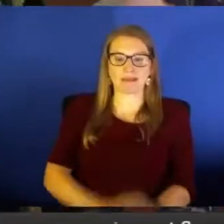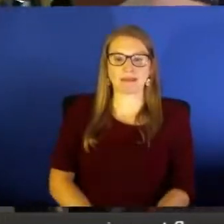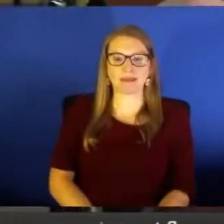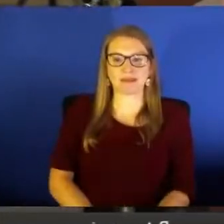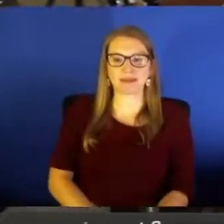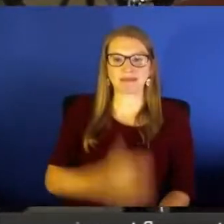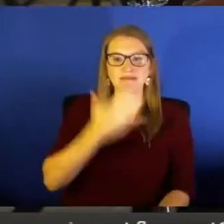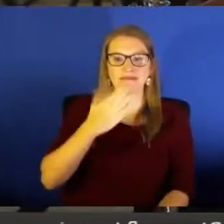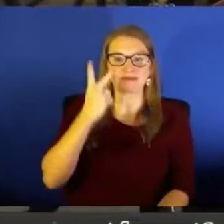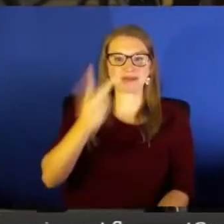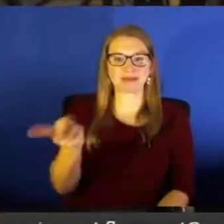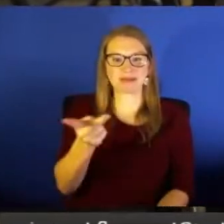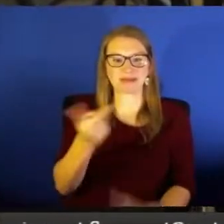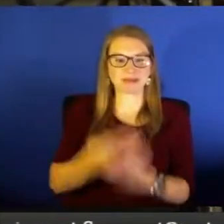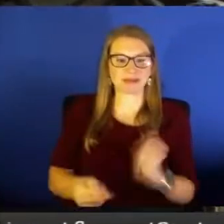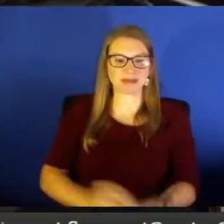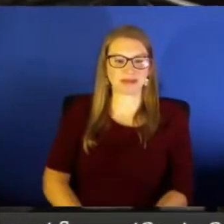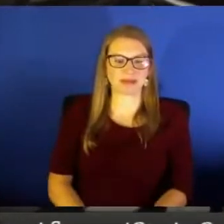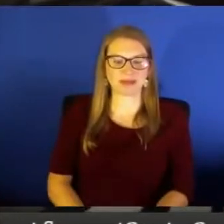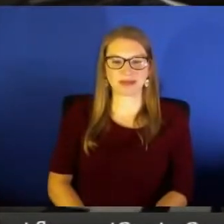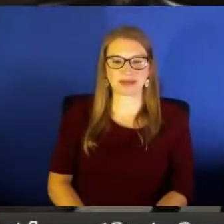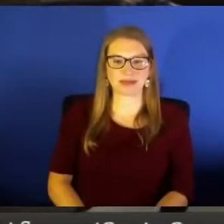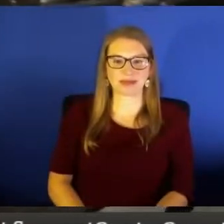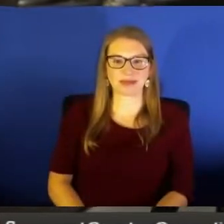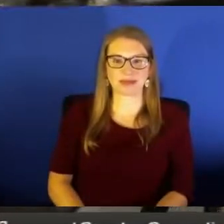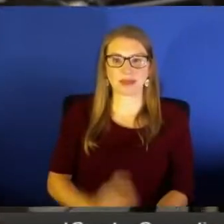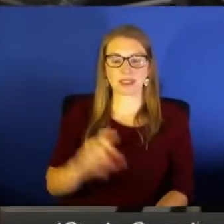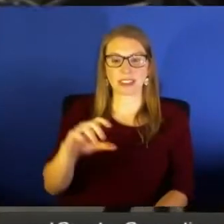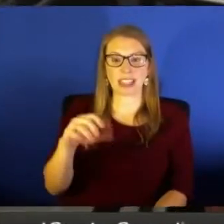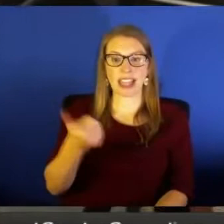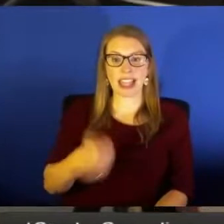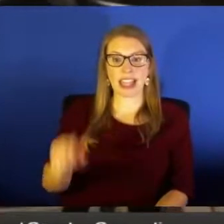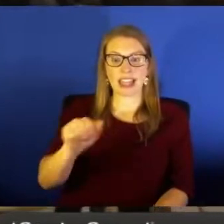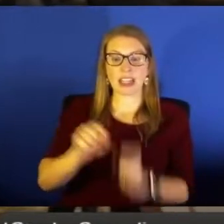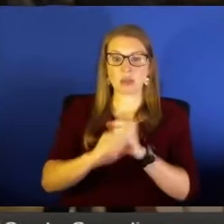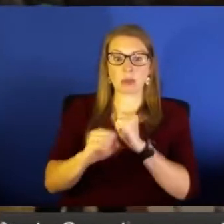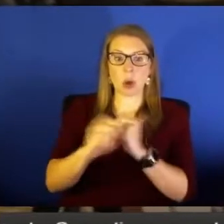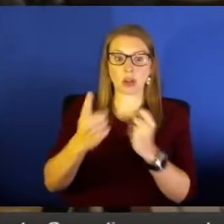you. Do want to check and see if we have any reporter questions on the line today.